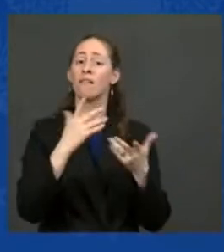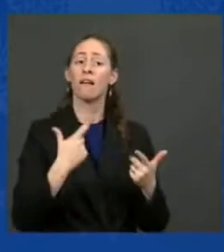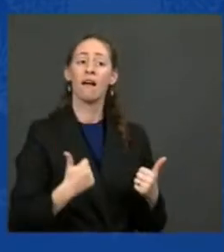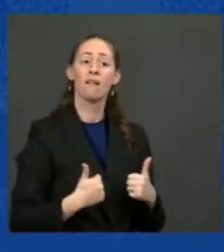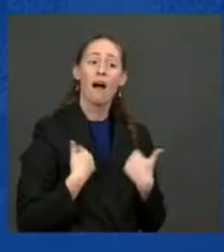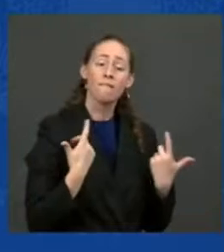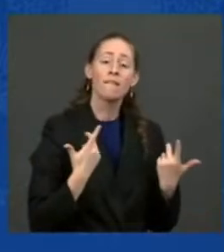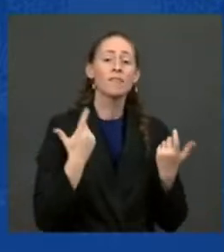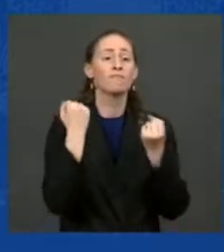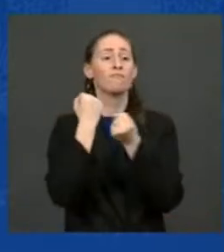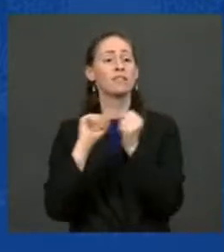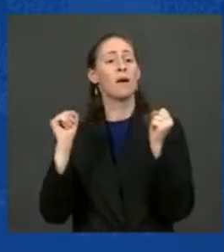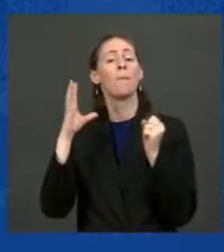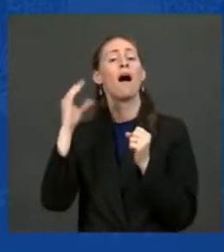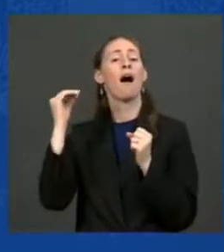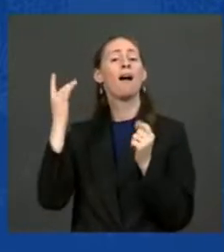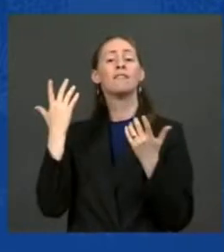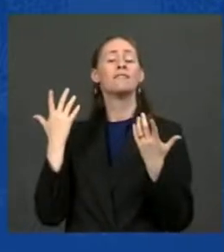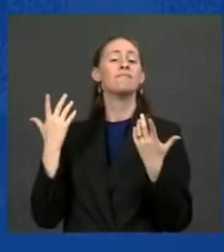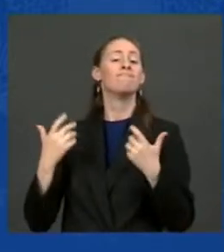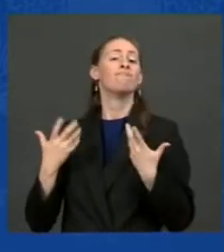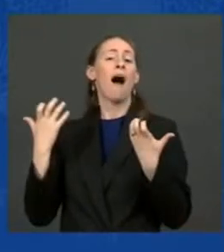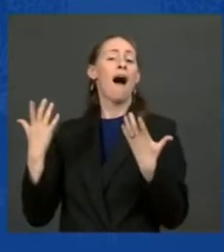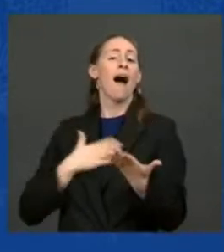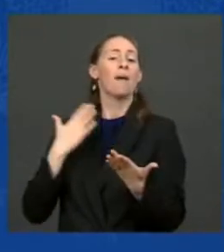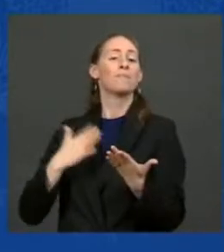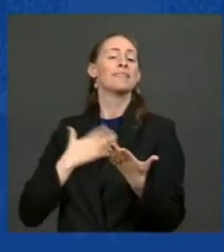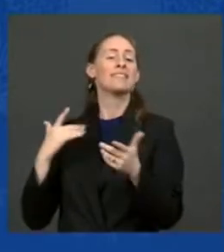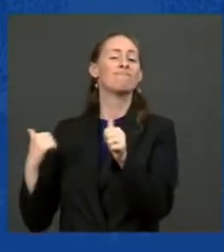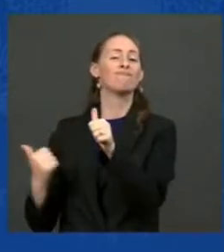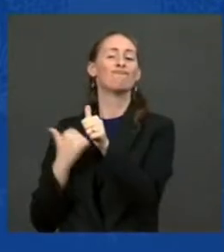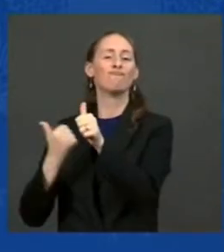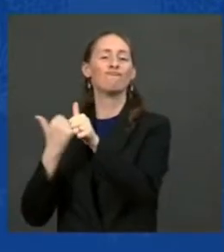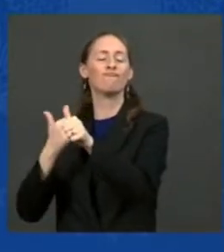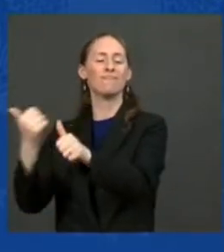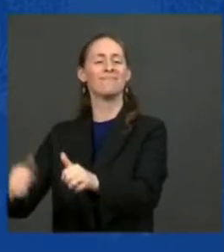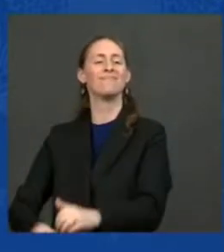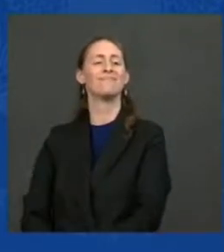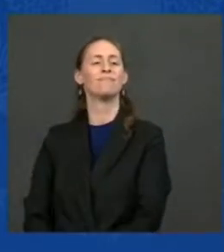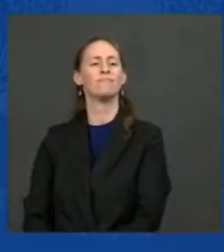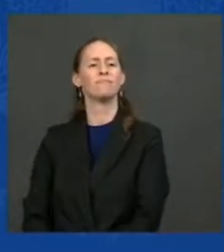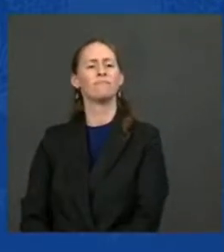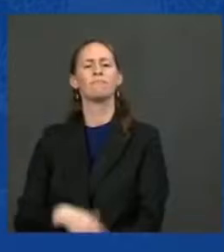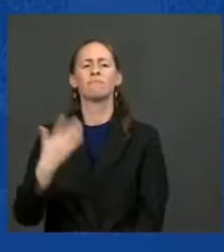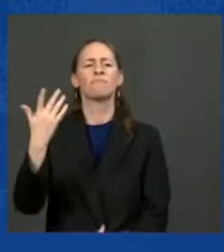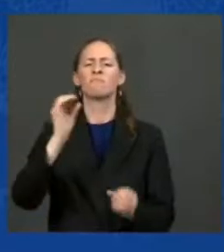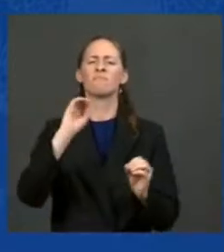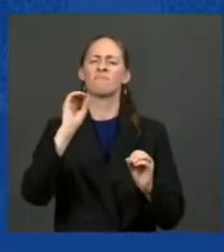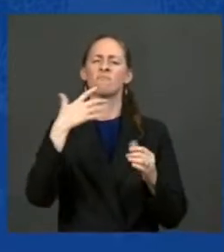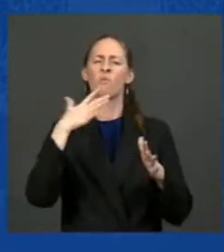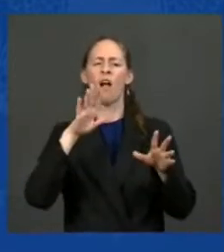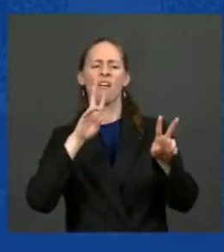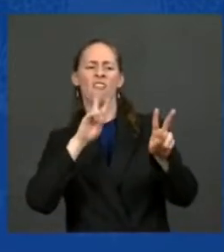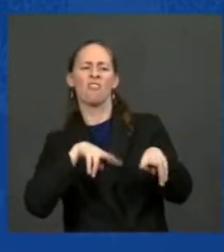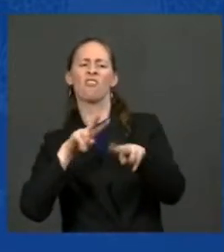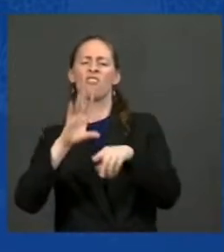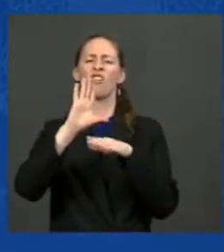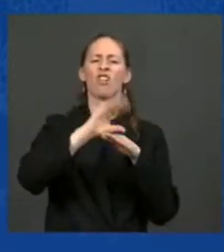of happiness. We have never lived up to it. We've never, until very recently, walked away from